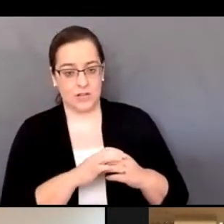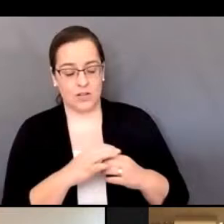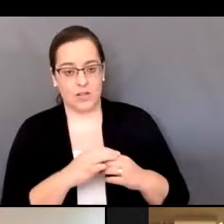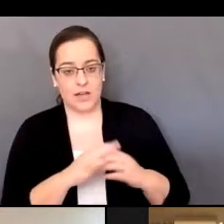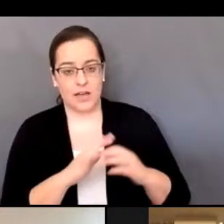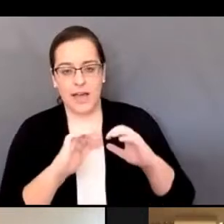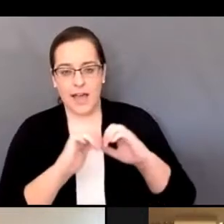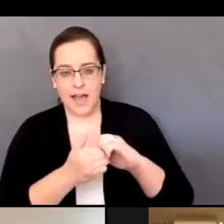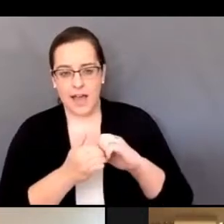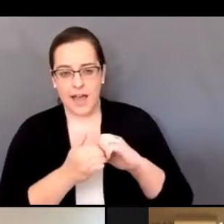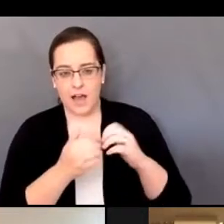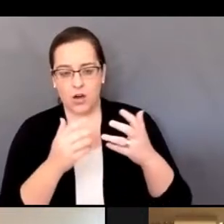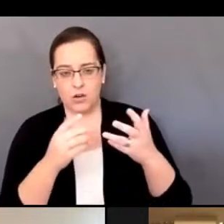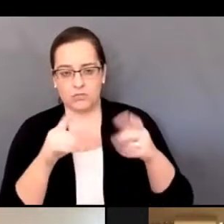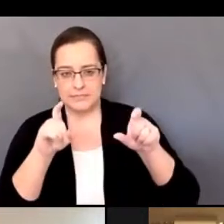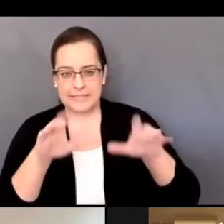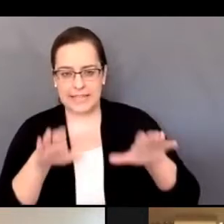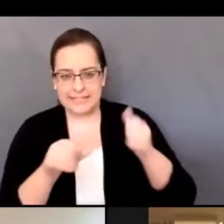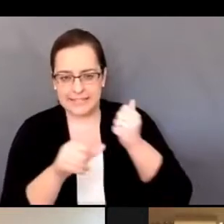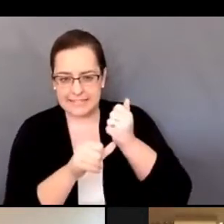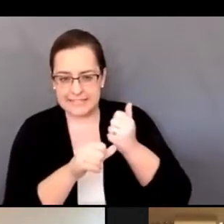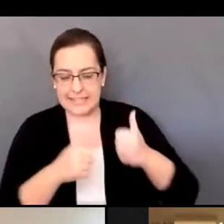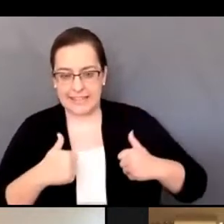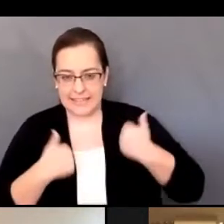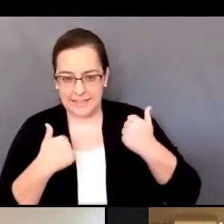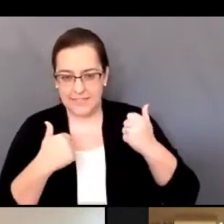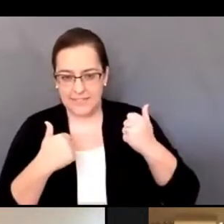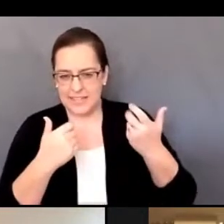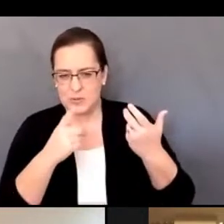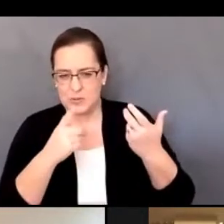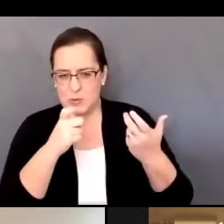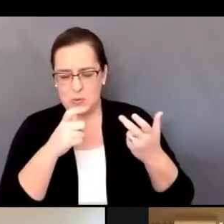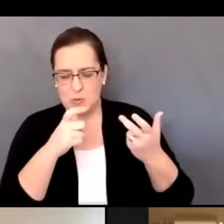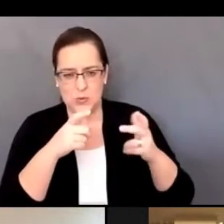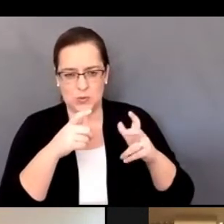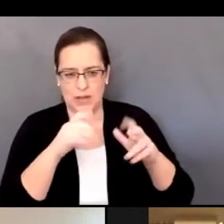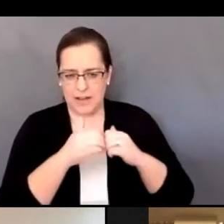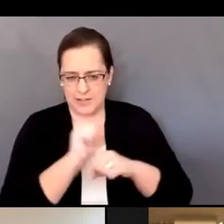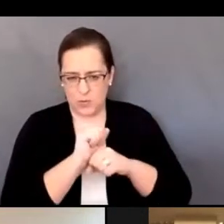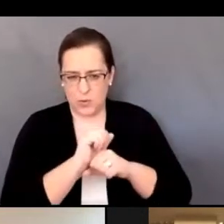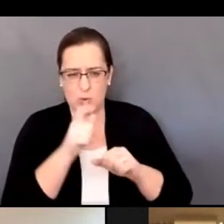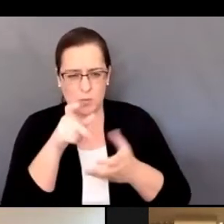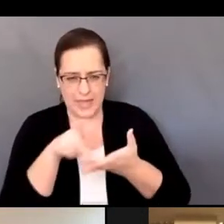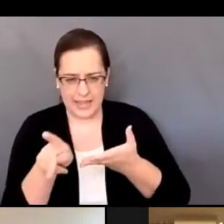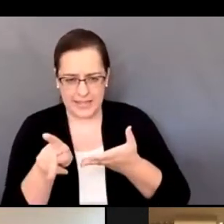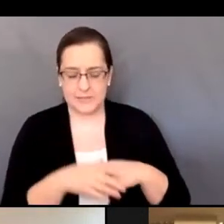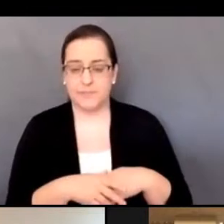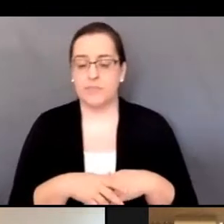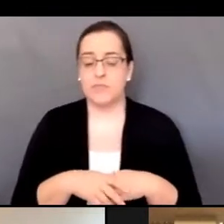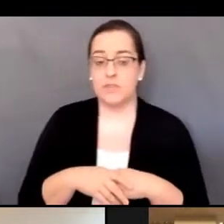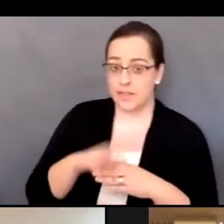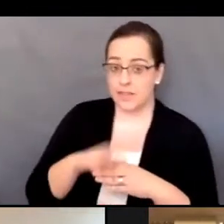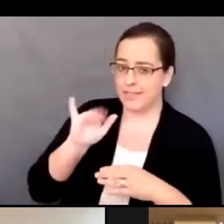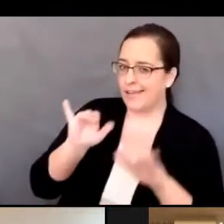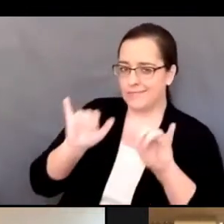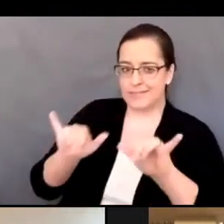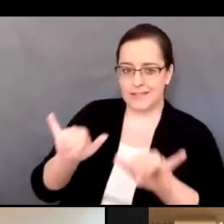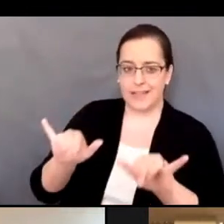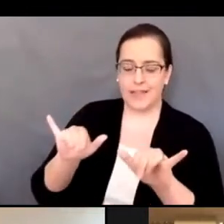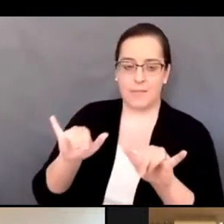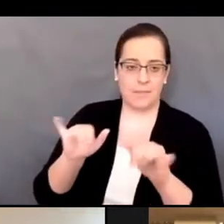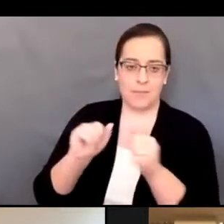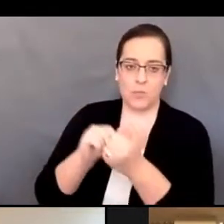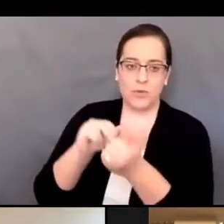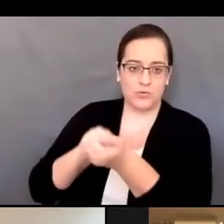How will testing at assisted living facilities work, and who will pay for it? So that will work the same way that